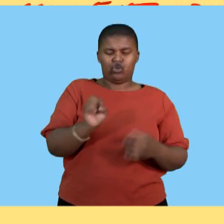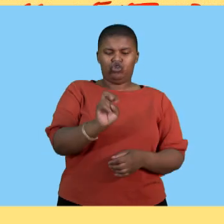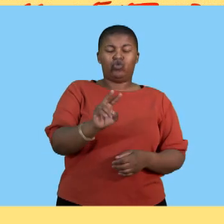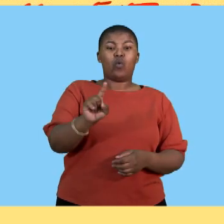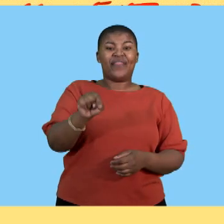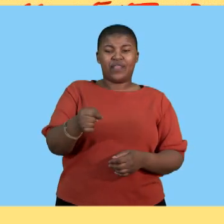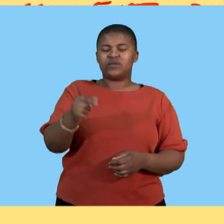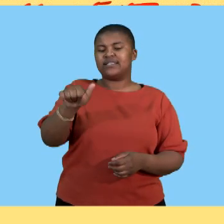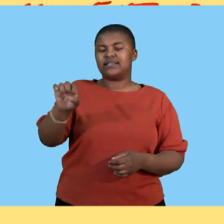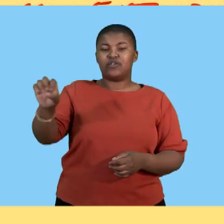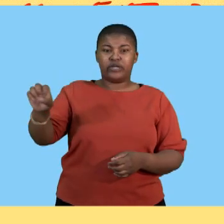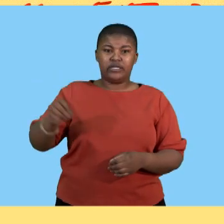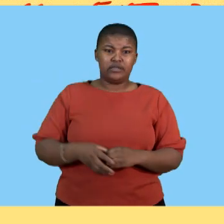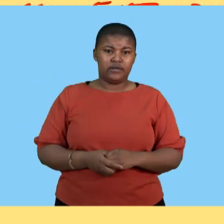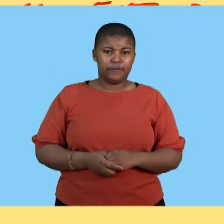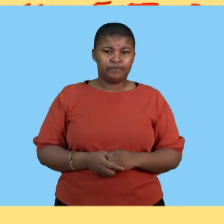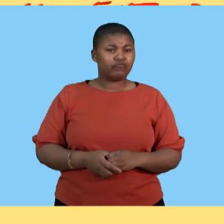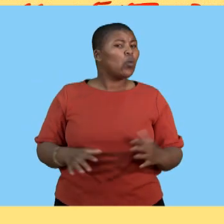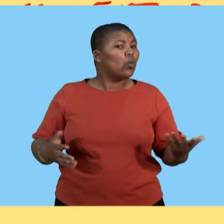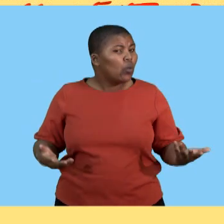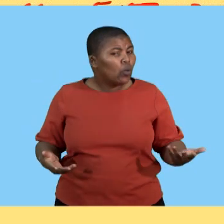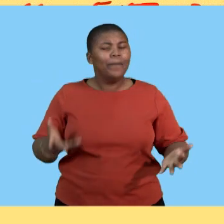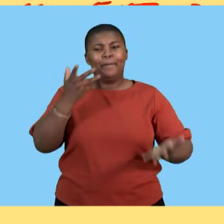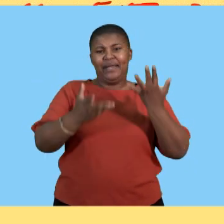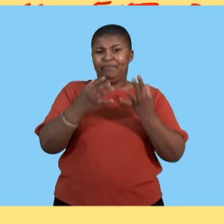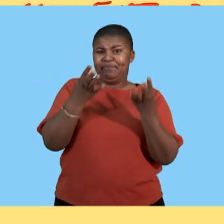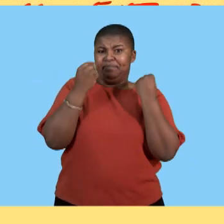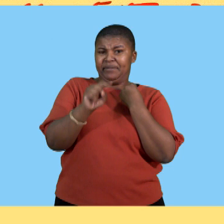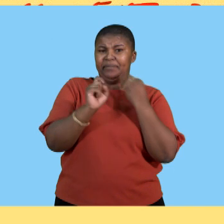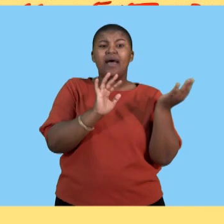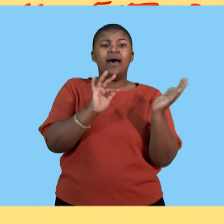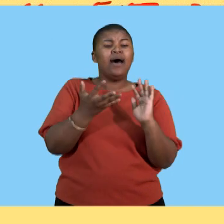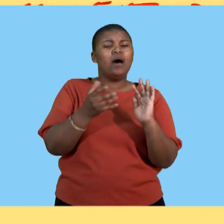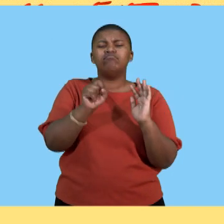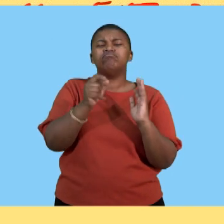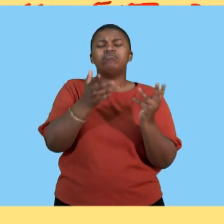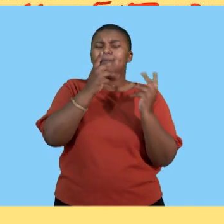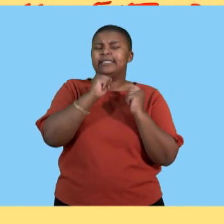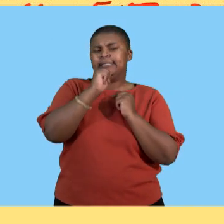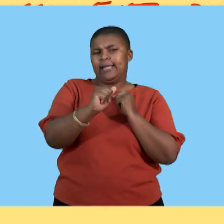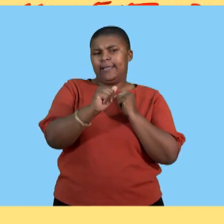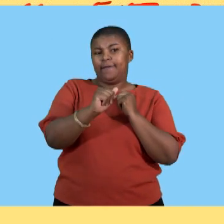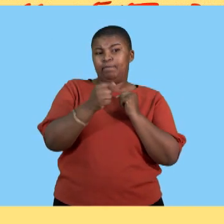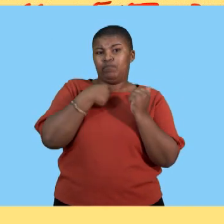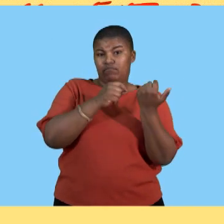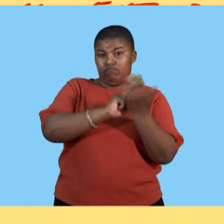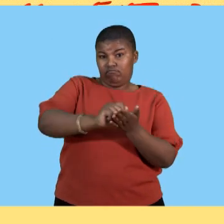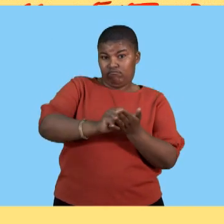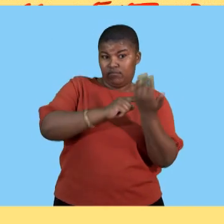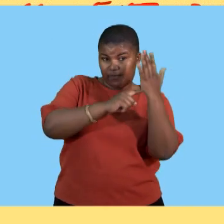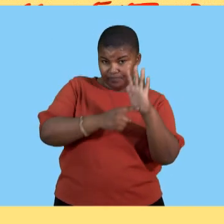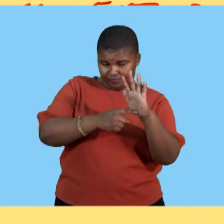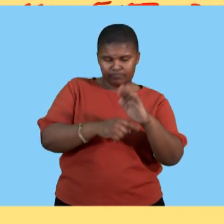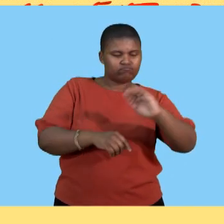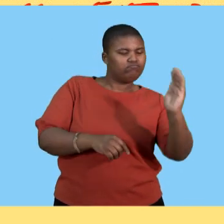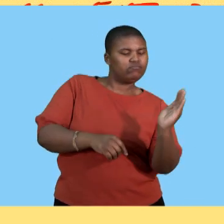which is 21,600. The other way of getting this amount would have been to say, I'll write it down here, to